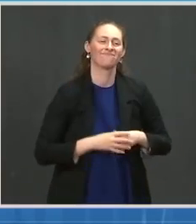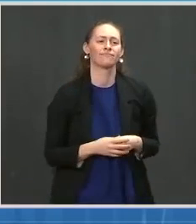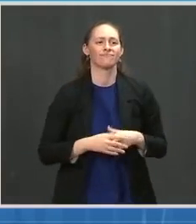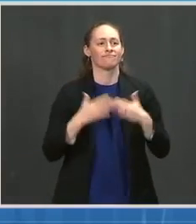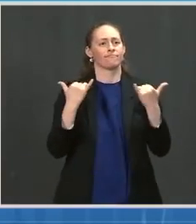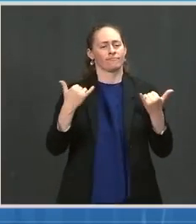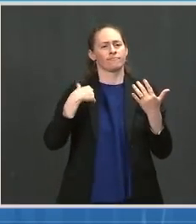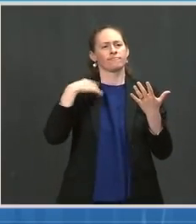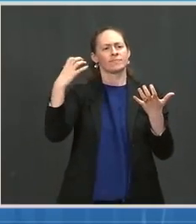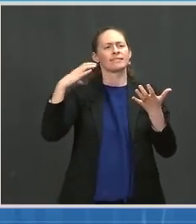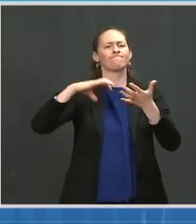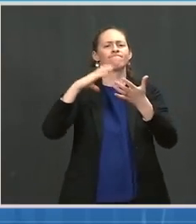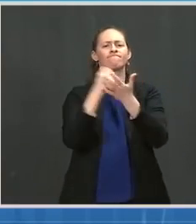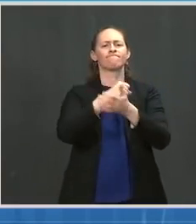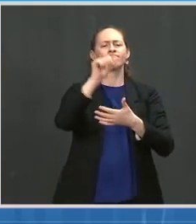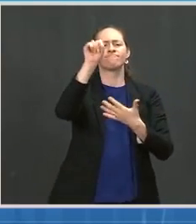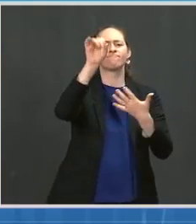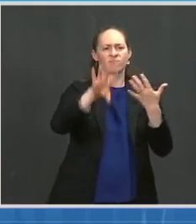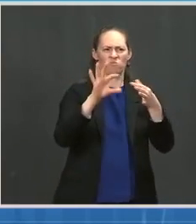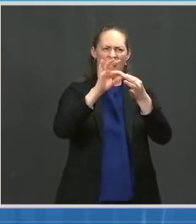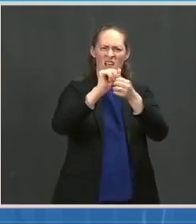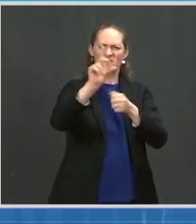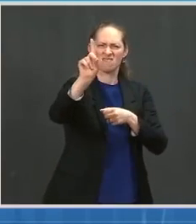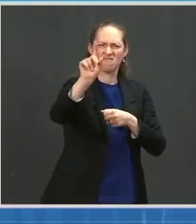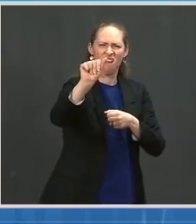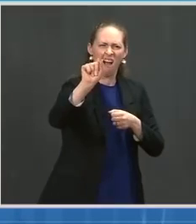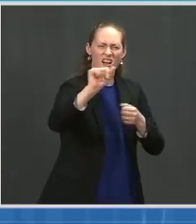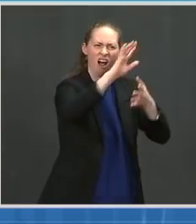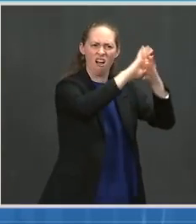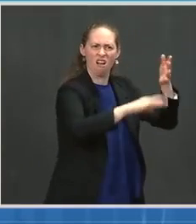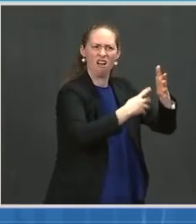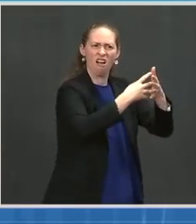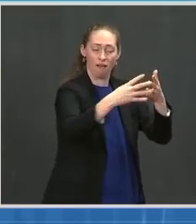of the data. Yesterday, CDC reported